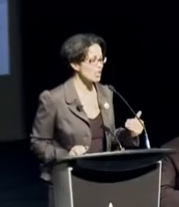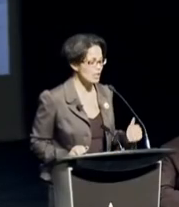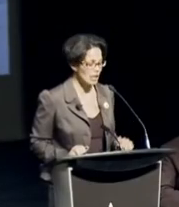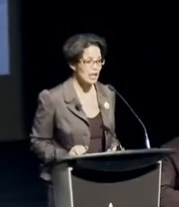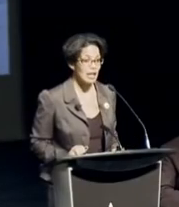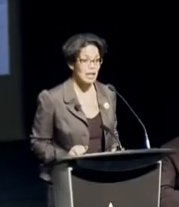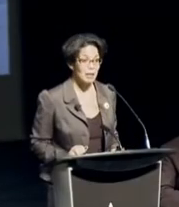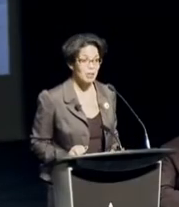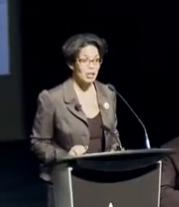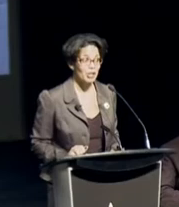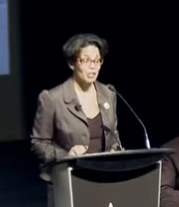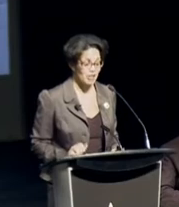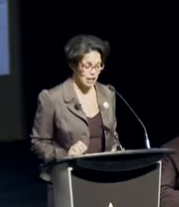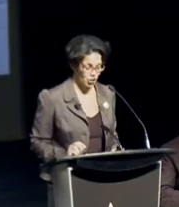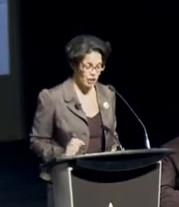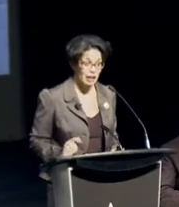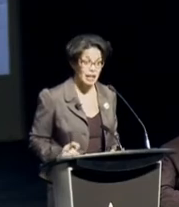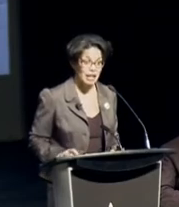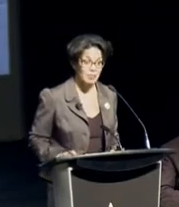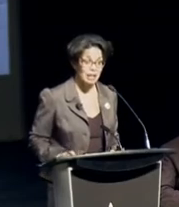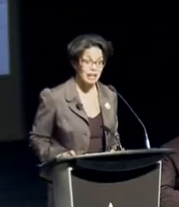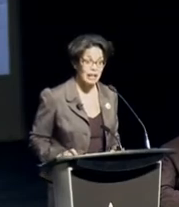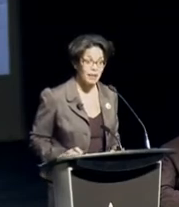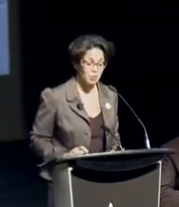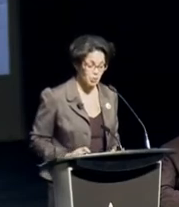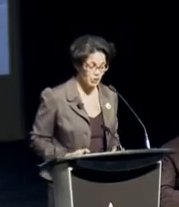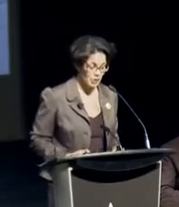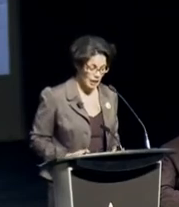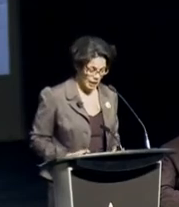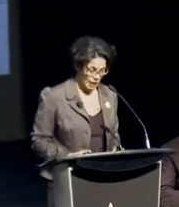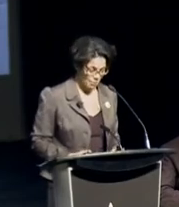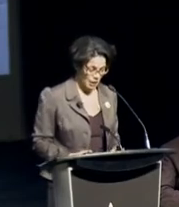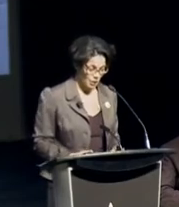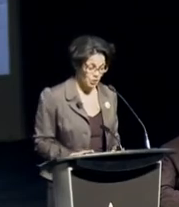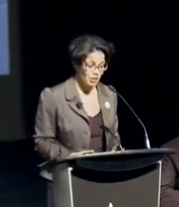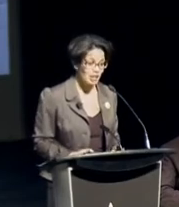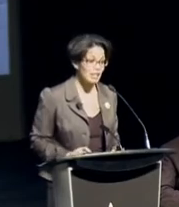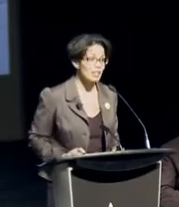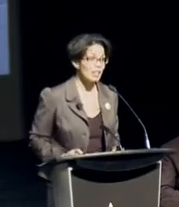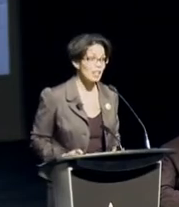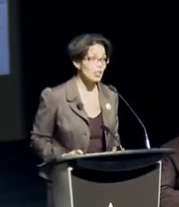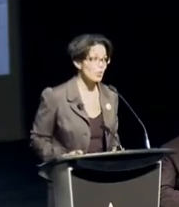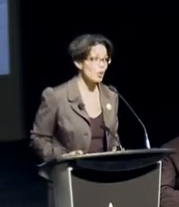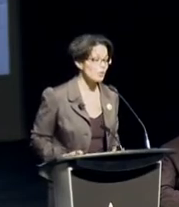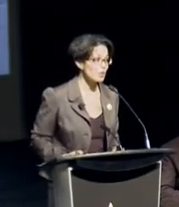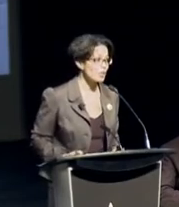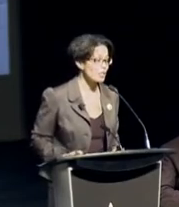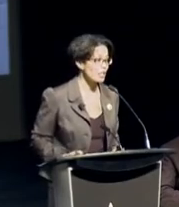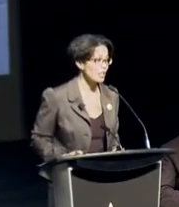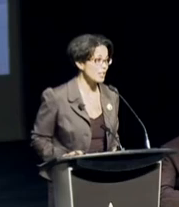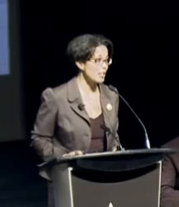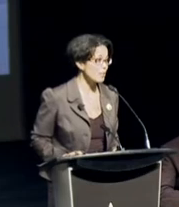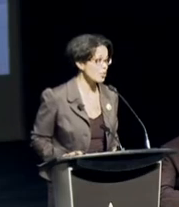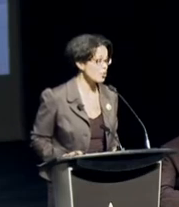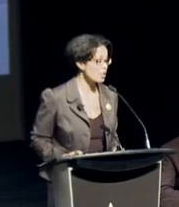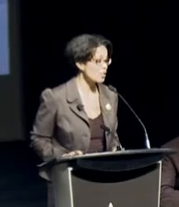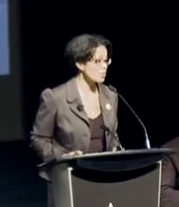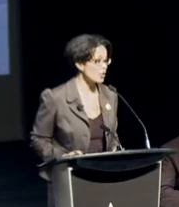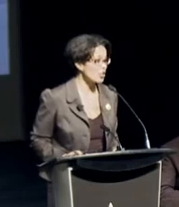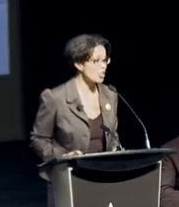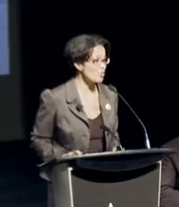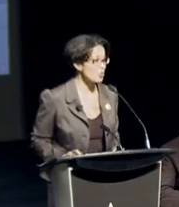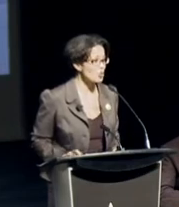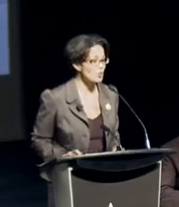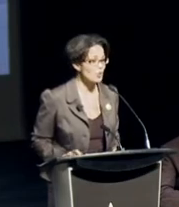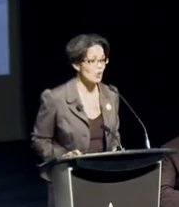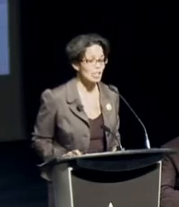question period up here on the stage immediately afterwards. But I would just like to thank you all for taking the time to join us,